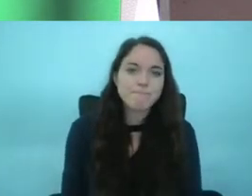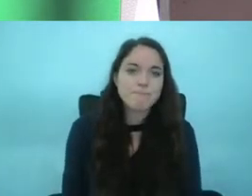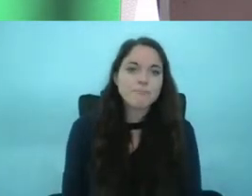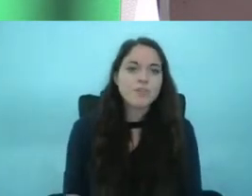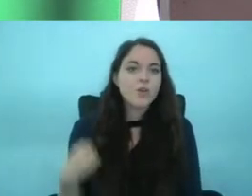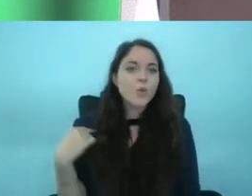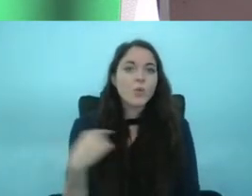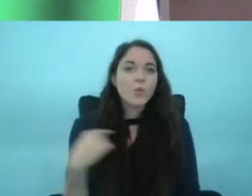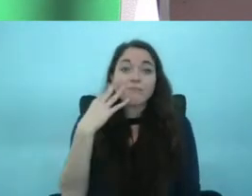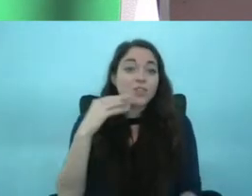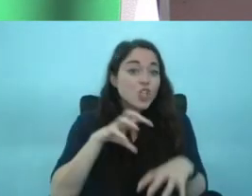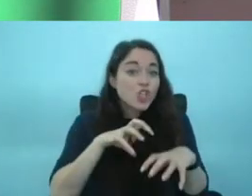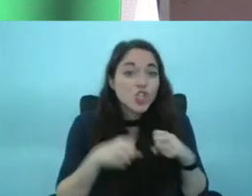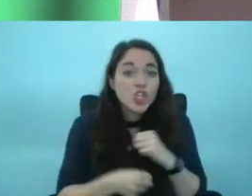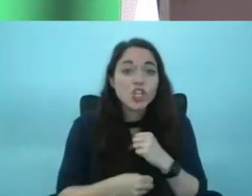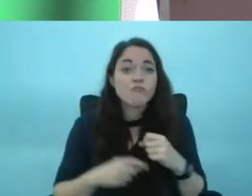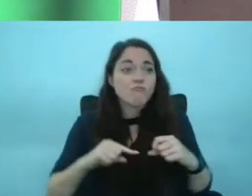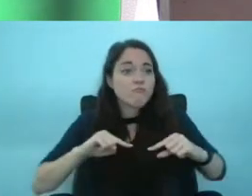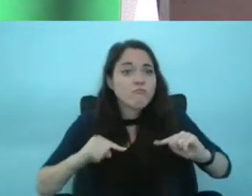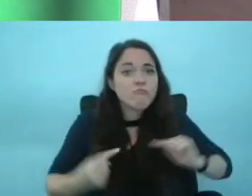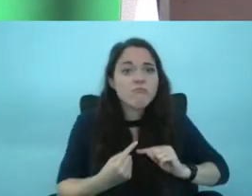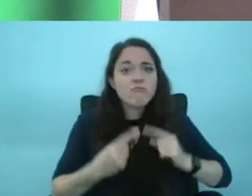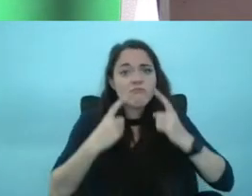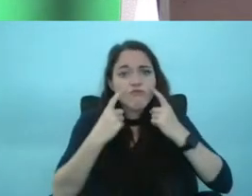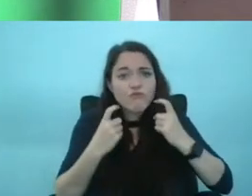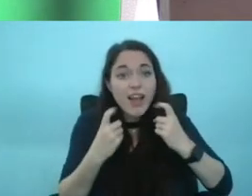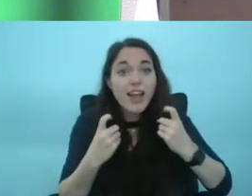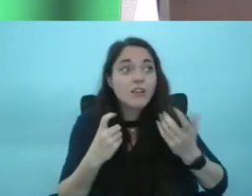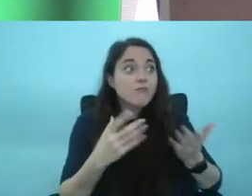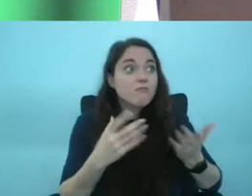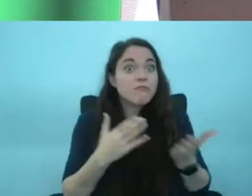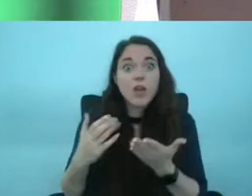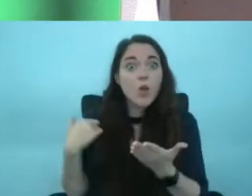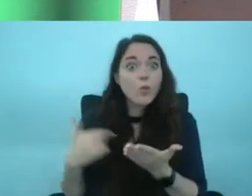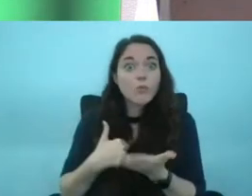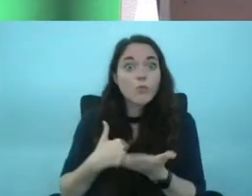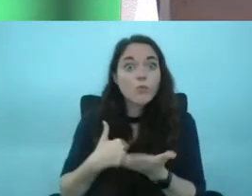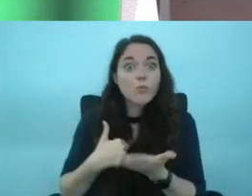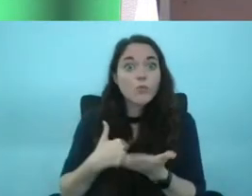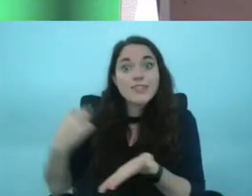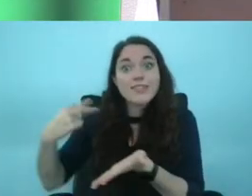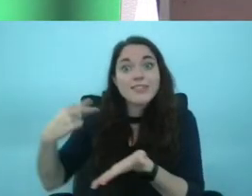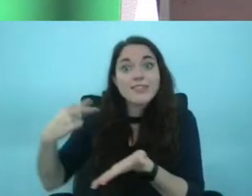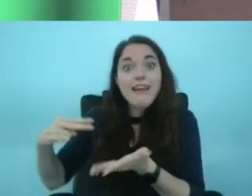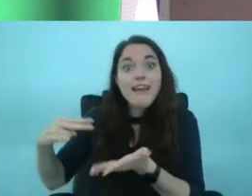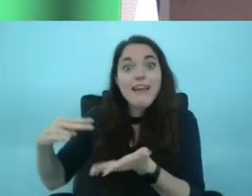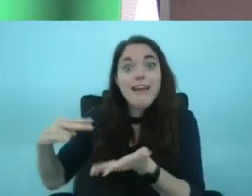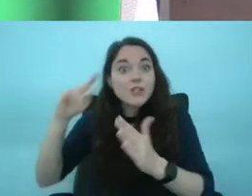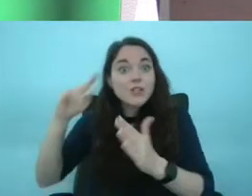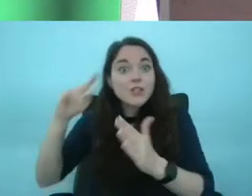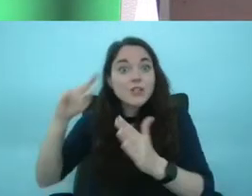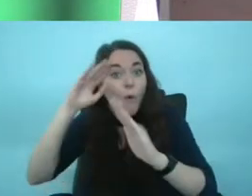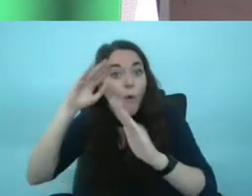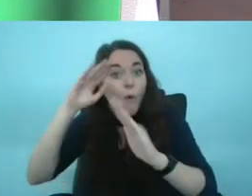we grieve, we cry, we dance, we hope, we dream, we have faith.